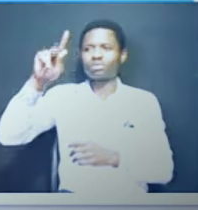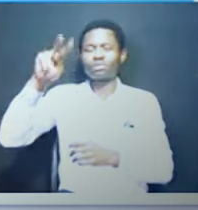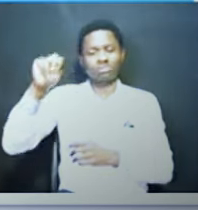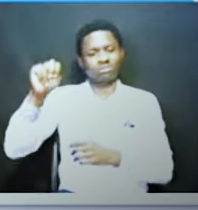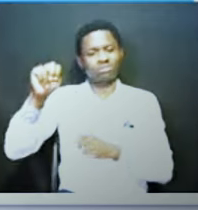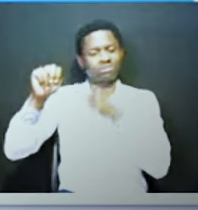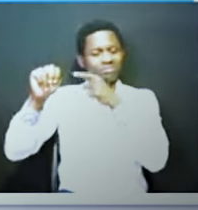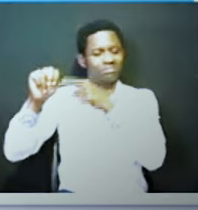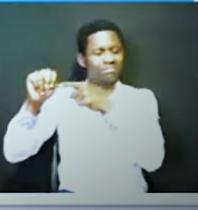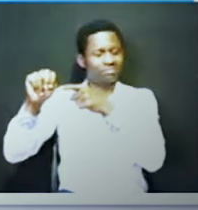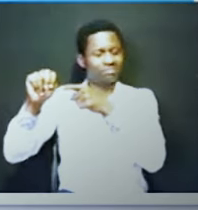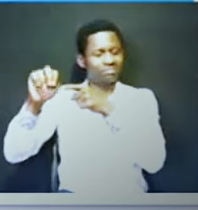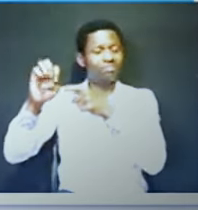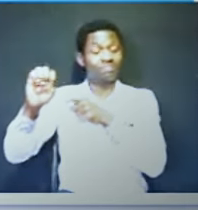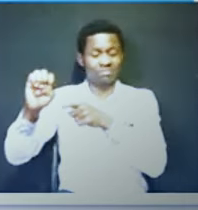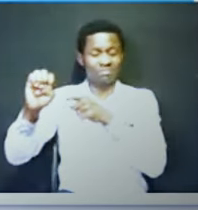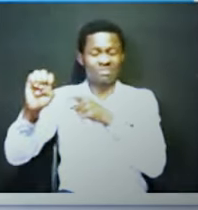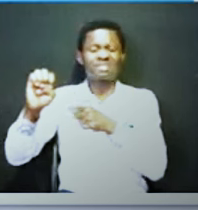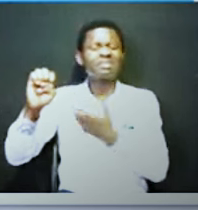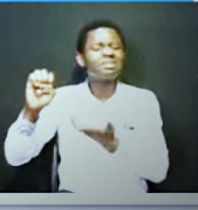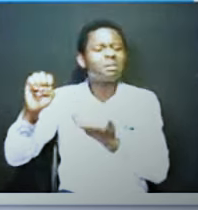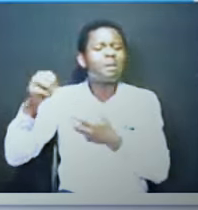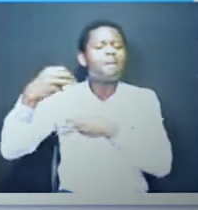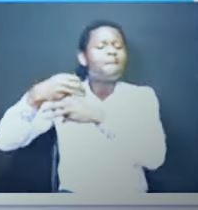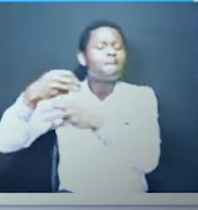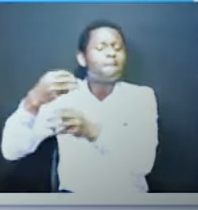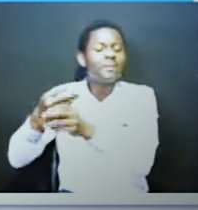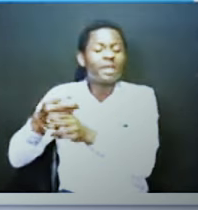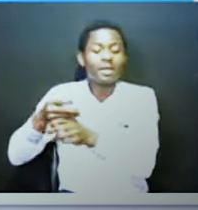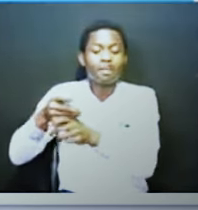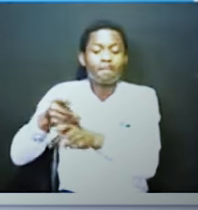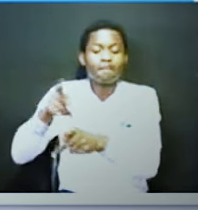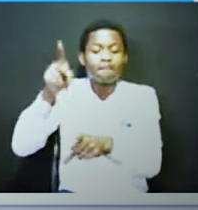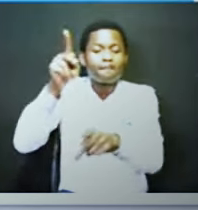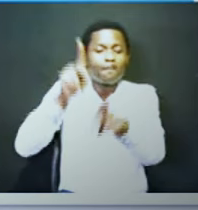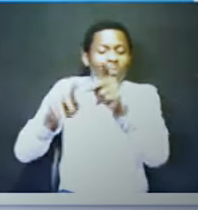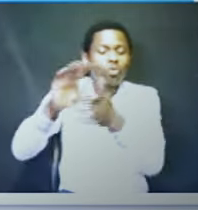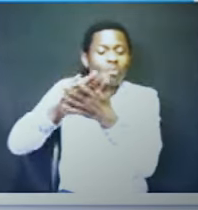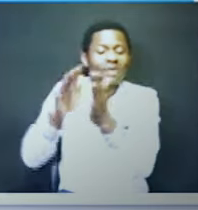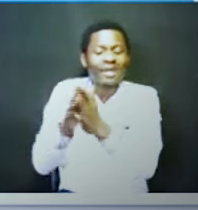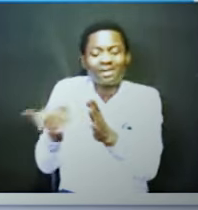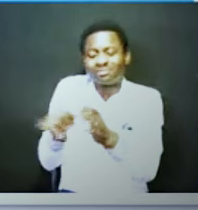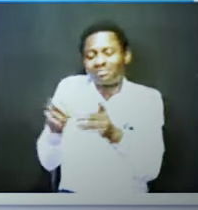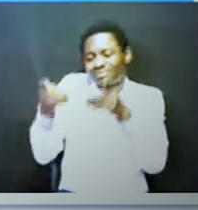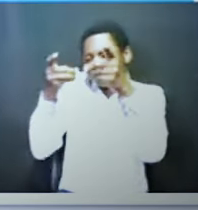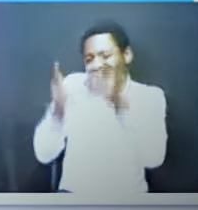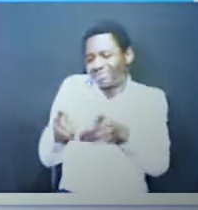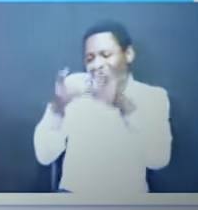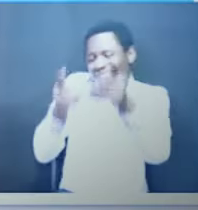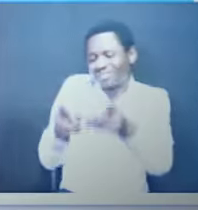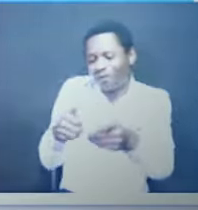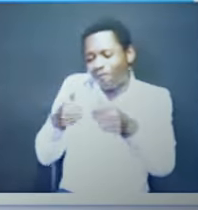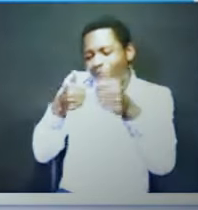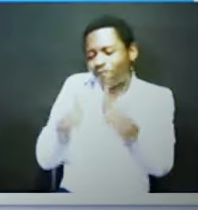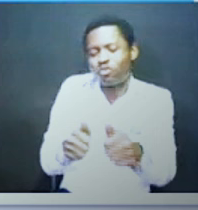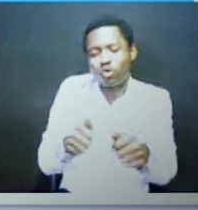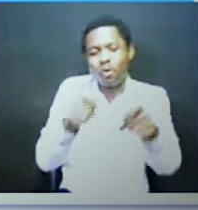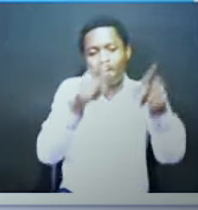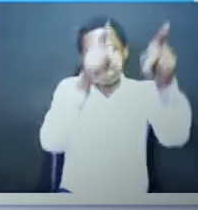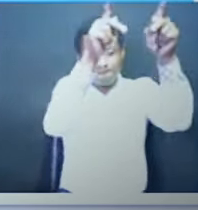discipline is to make disciple of a certain principle or ideology or a person.